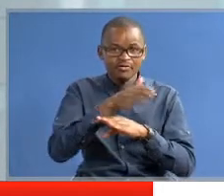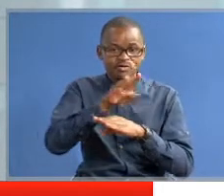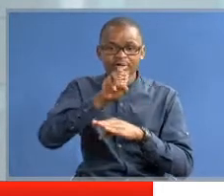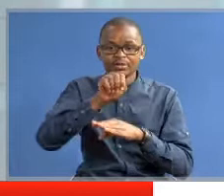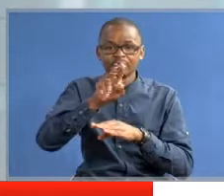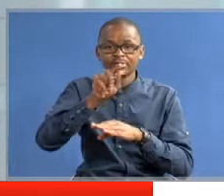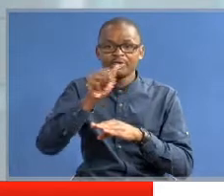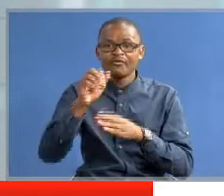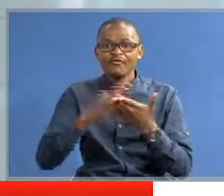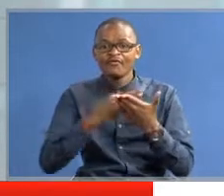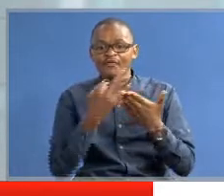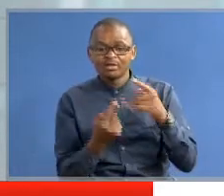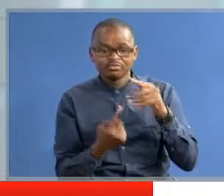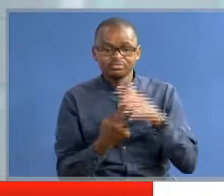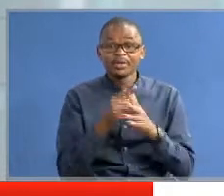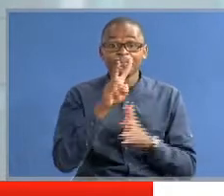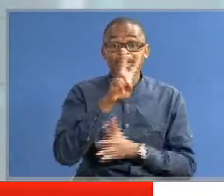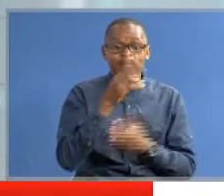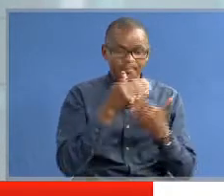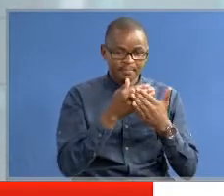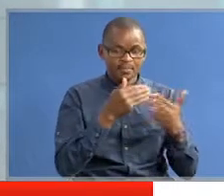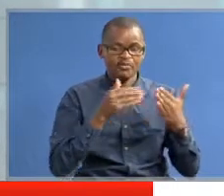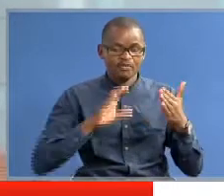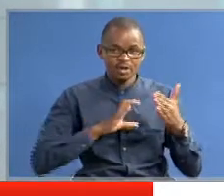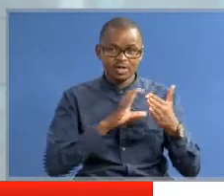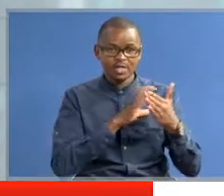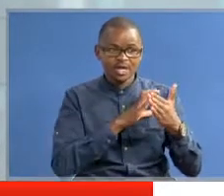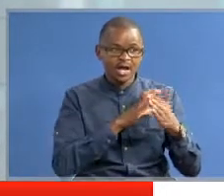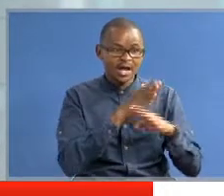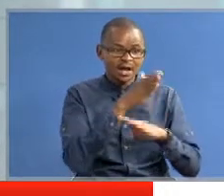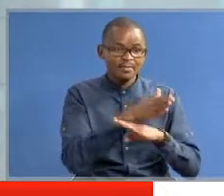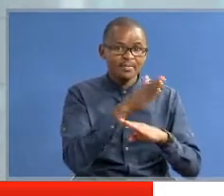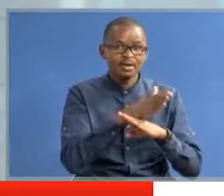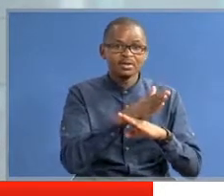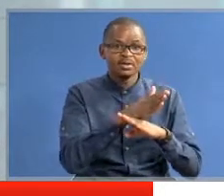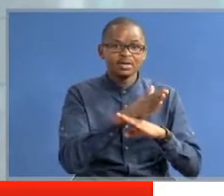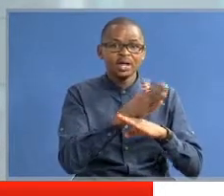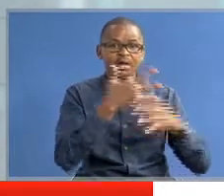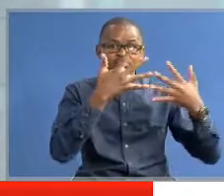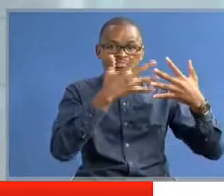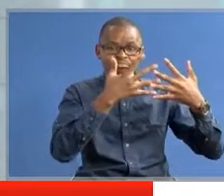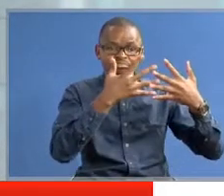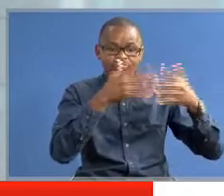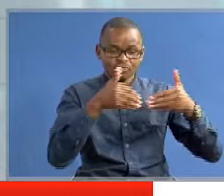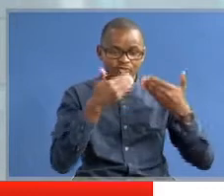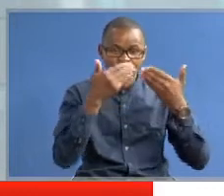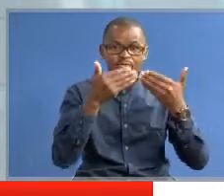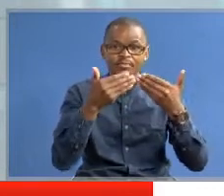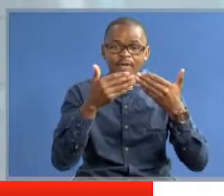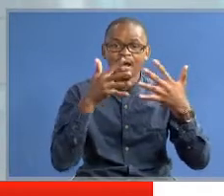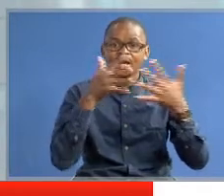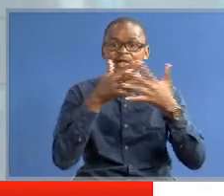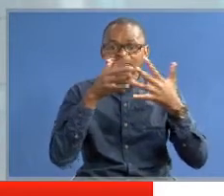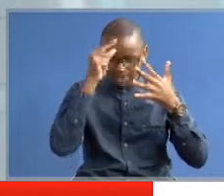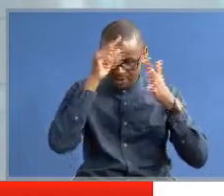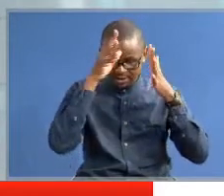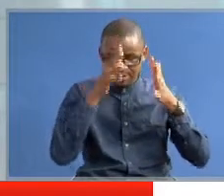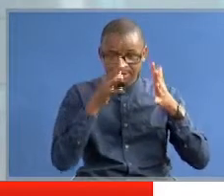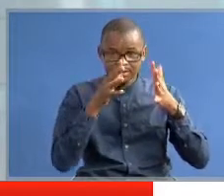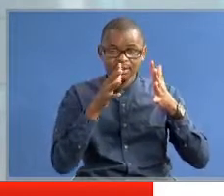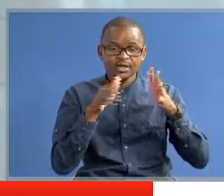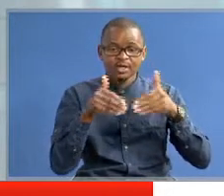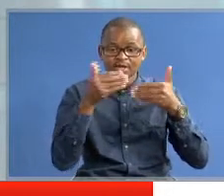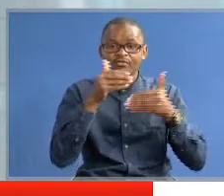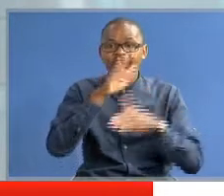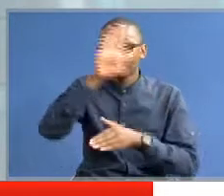Mutua failed to appear twice before the committee, even after a warrant of arrest was issued against the governor as ordered